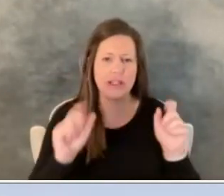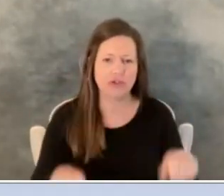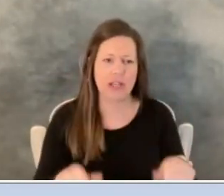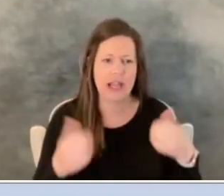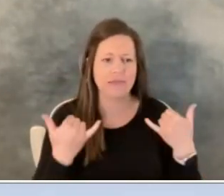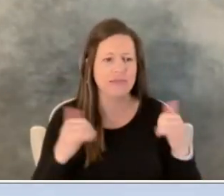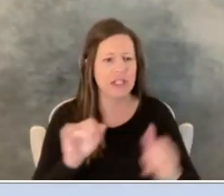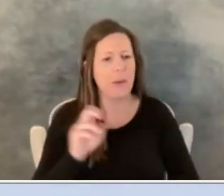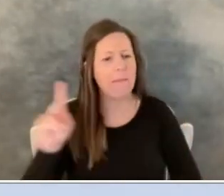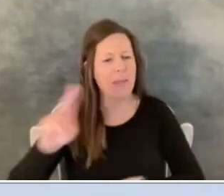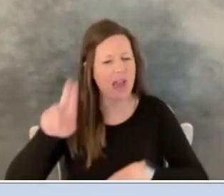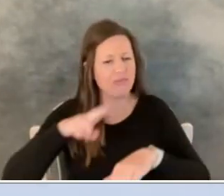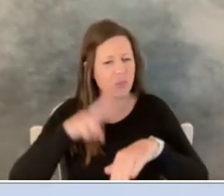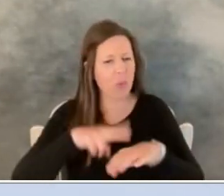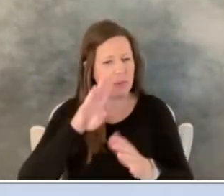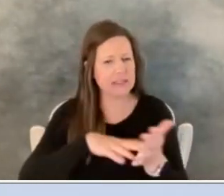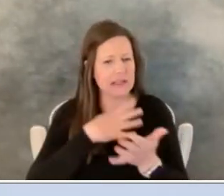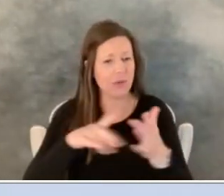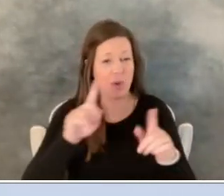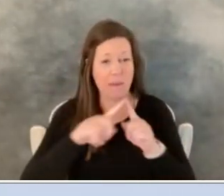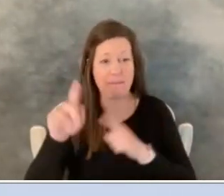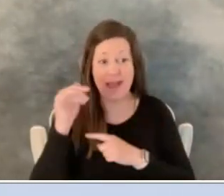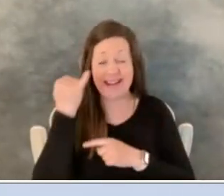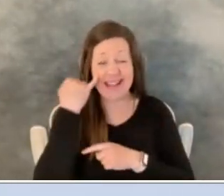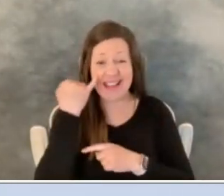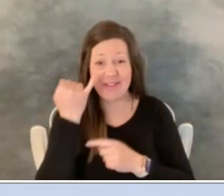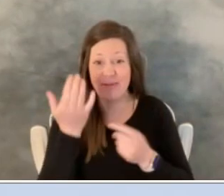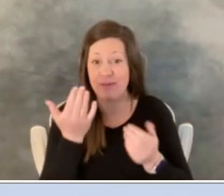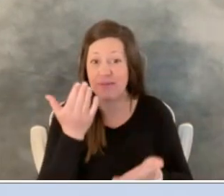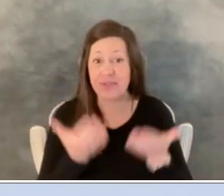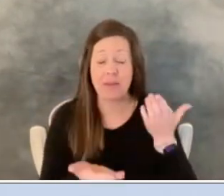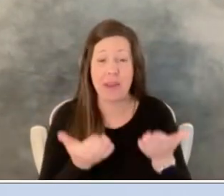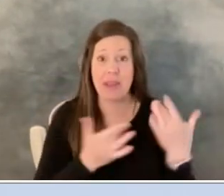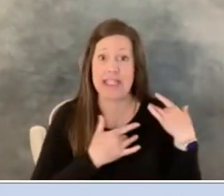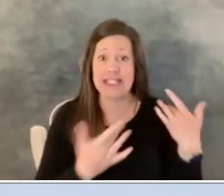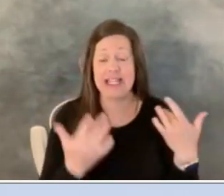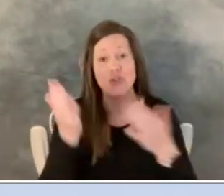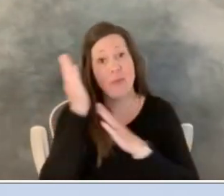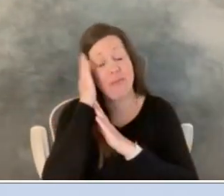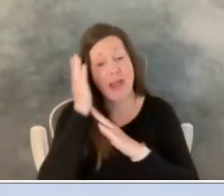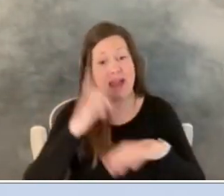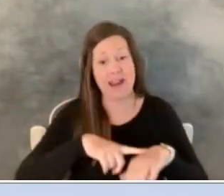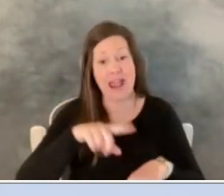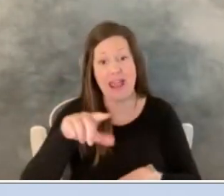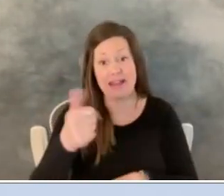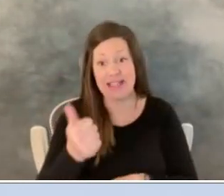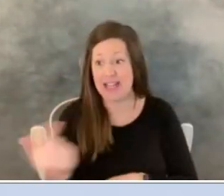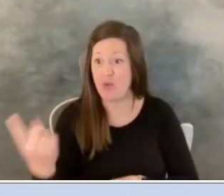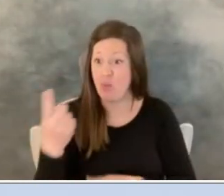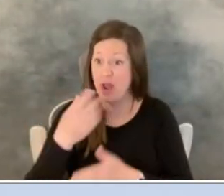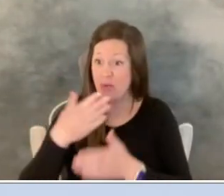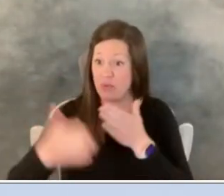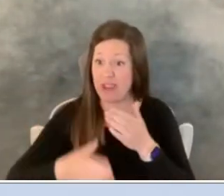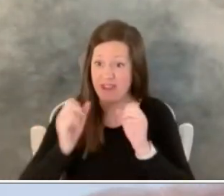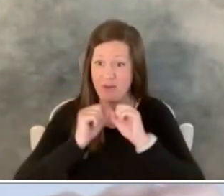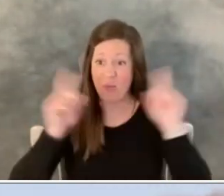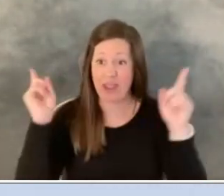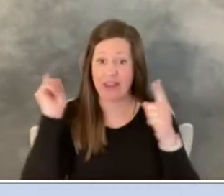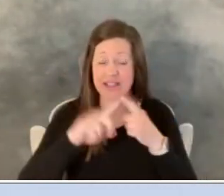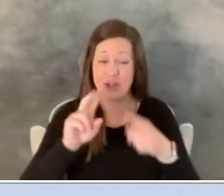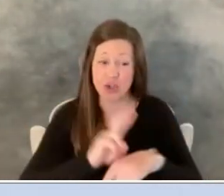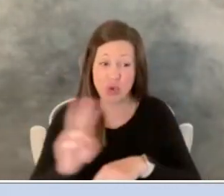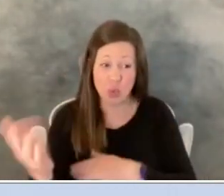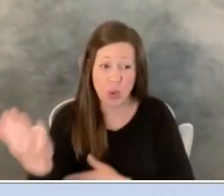regular schedule. But if we go beyond that, let's say we are a 10 p.m. sleeper and one weekend we are up till 2 a.m., this will then have